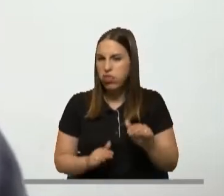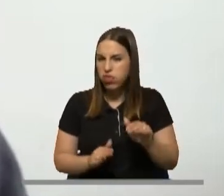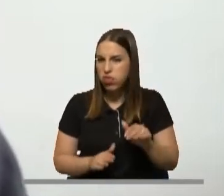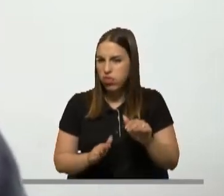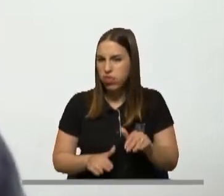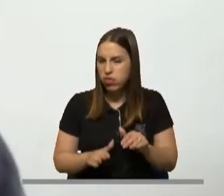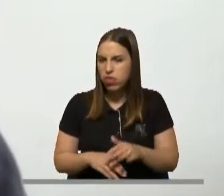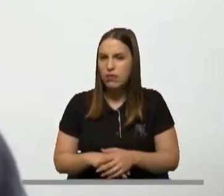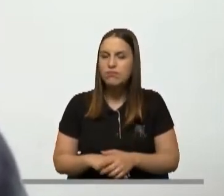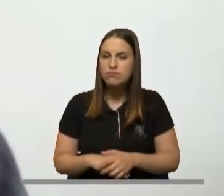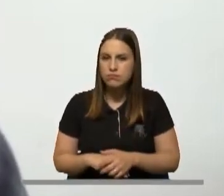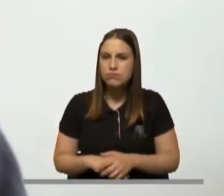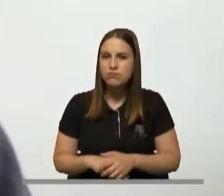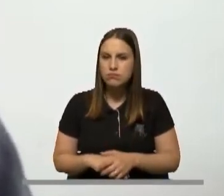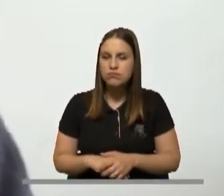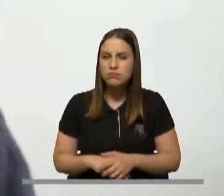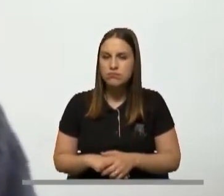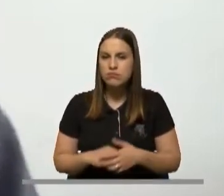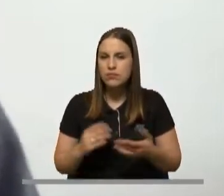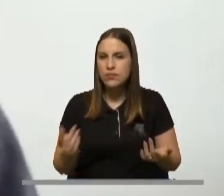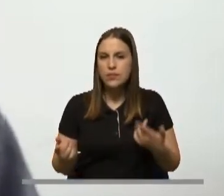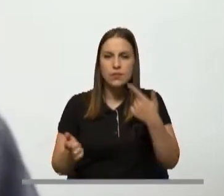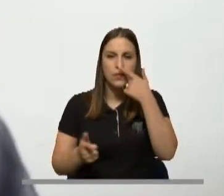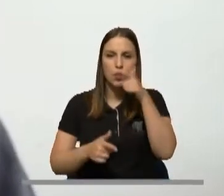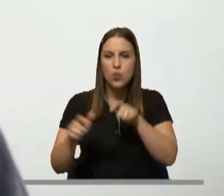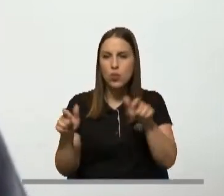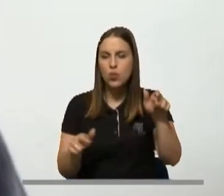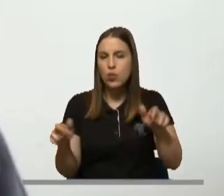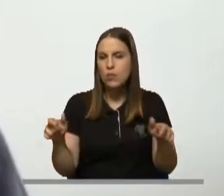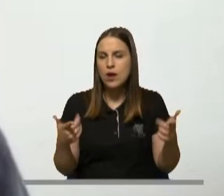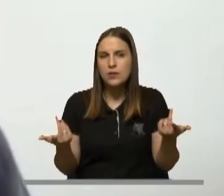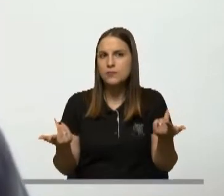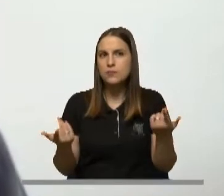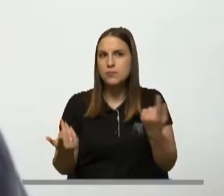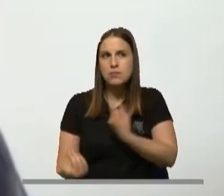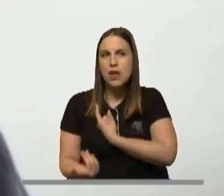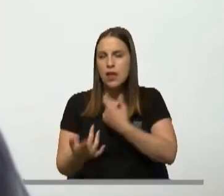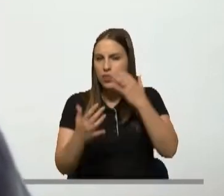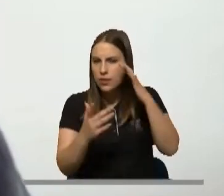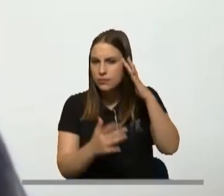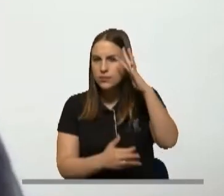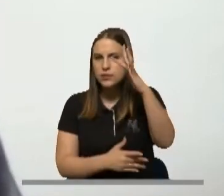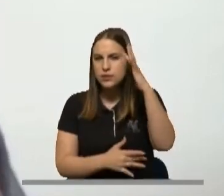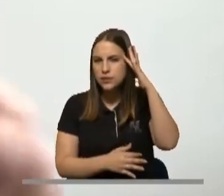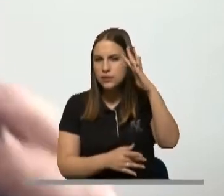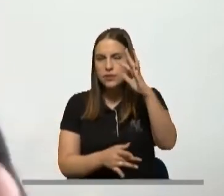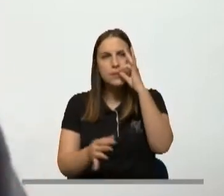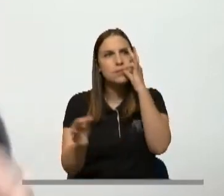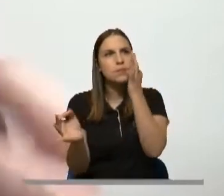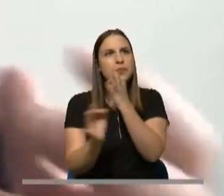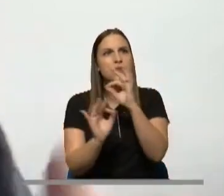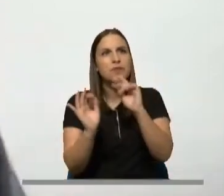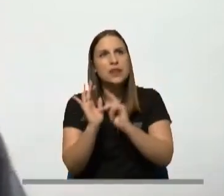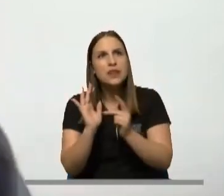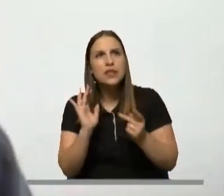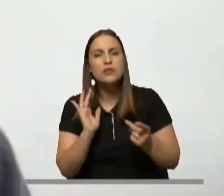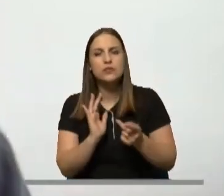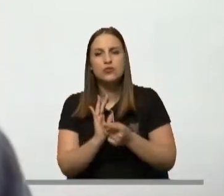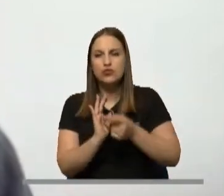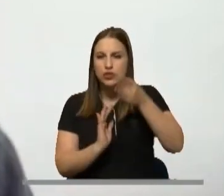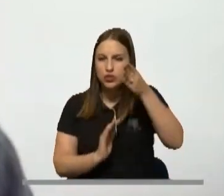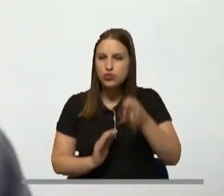Humans have not stopped dreaming of the perfect technology of